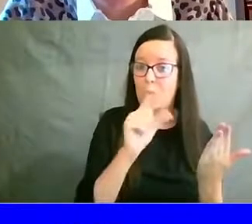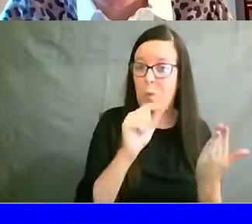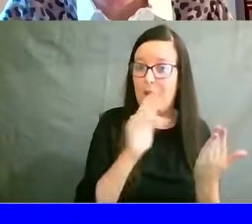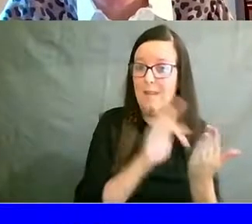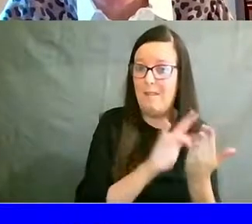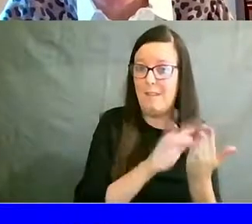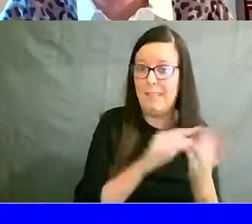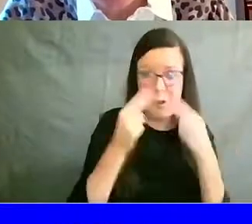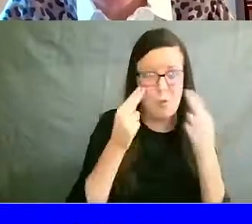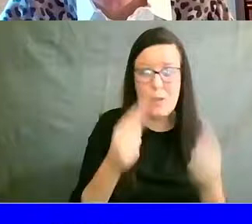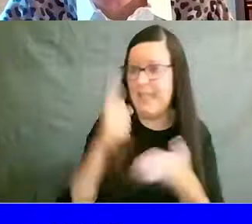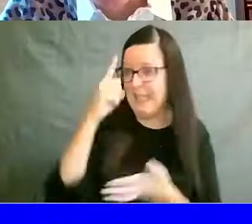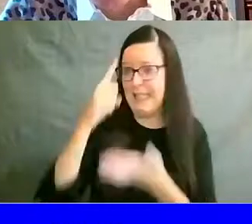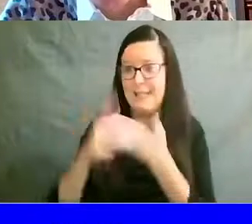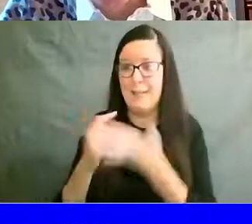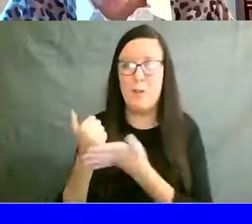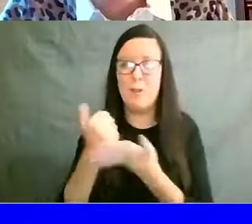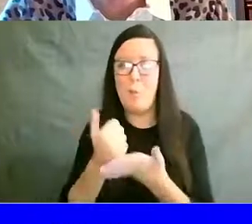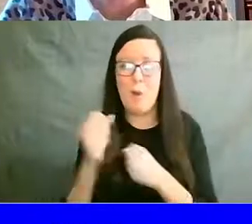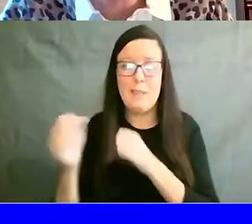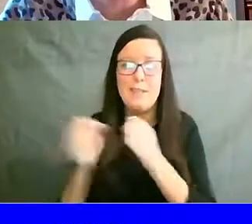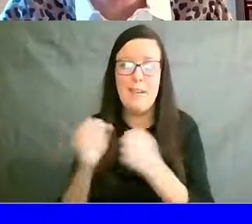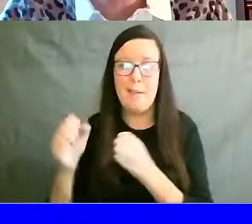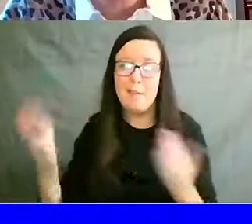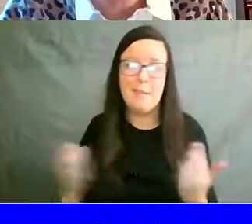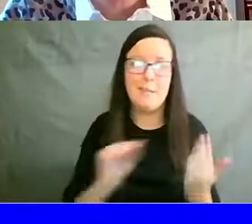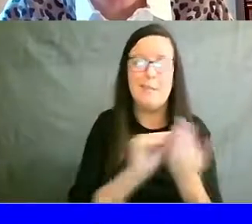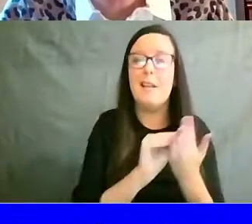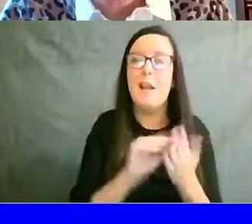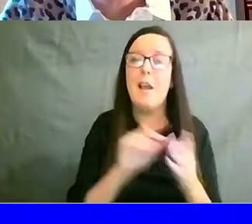decision support service. But as I hope is clear, and certainly